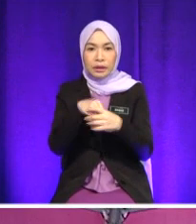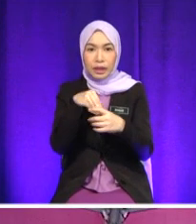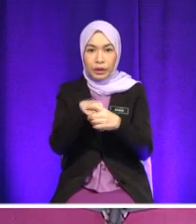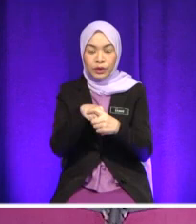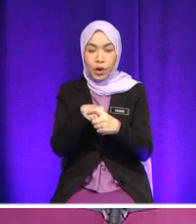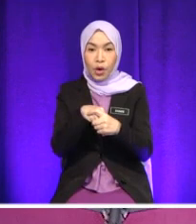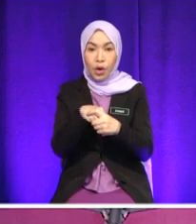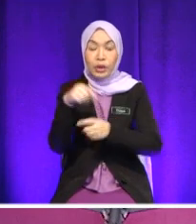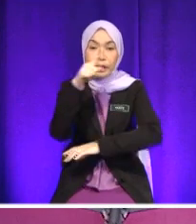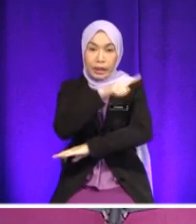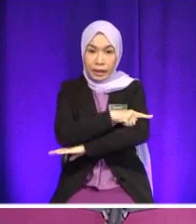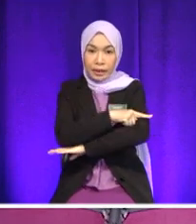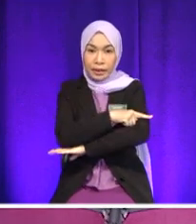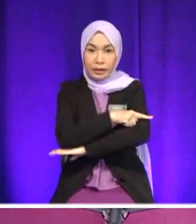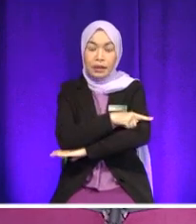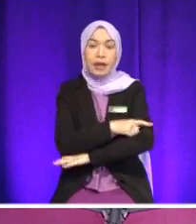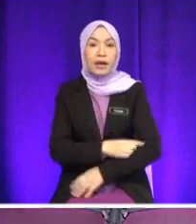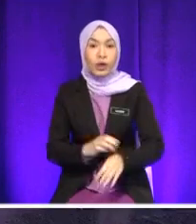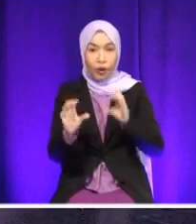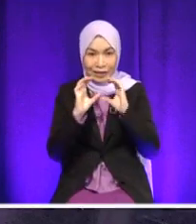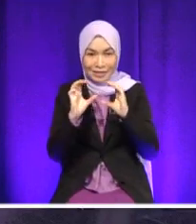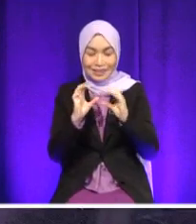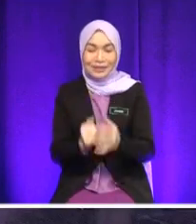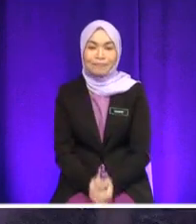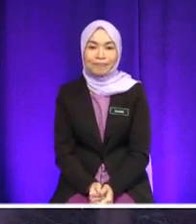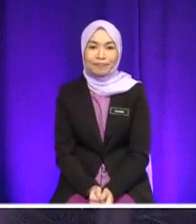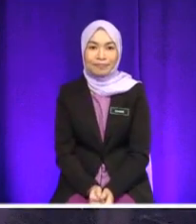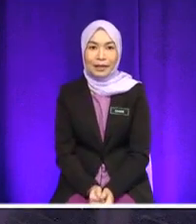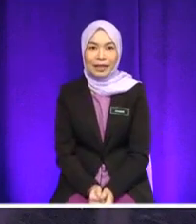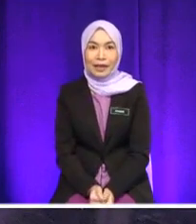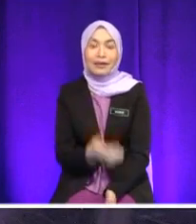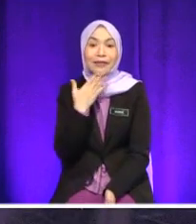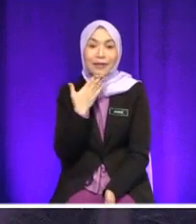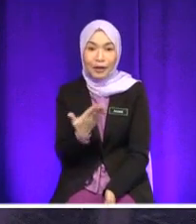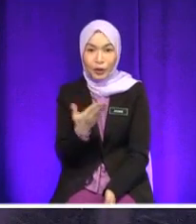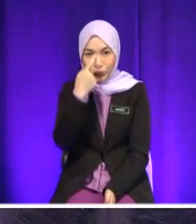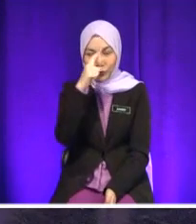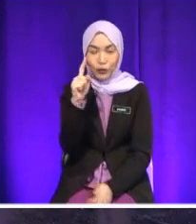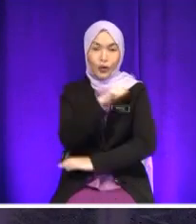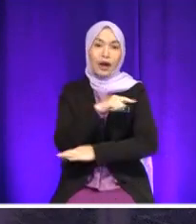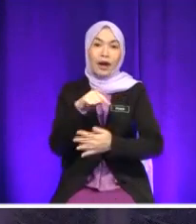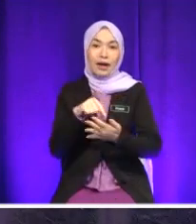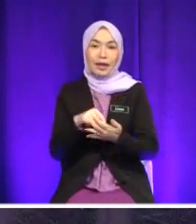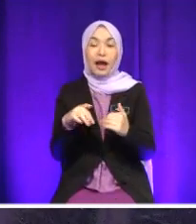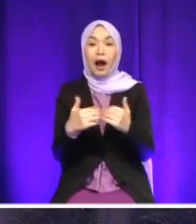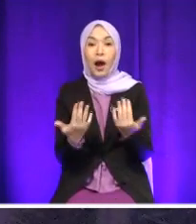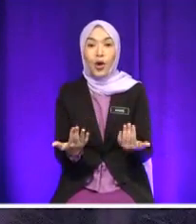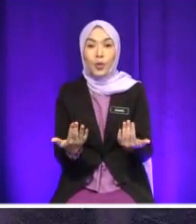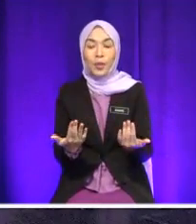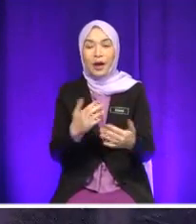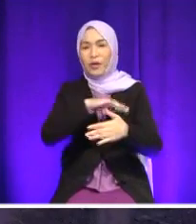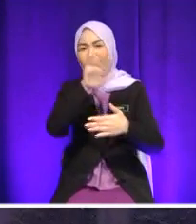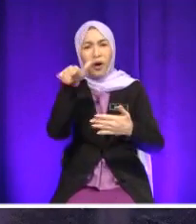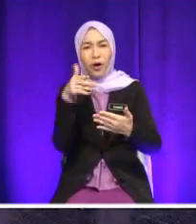and then, yeah. Yeah, all right. Thank you so much for our lesson for today. And what about the overall performance